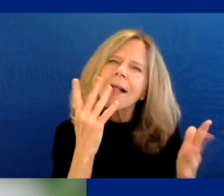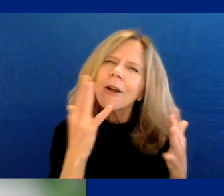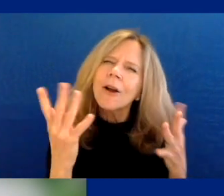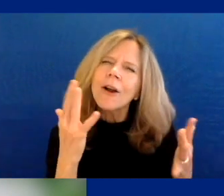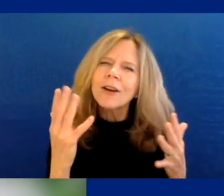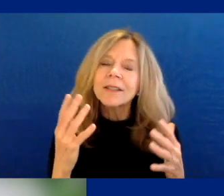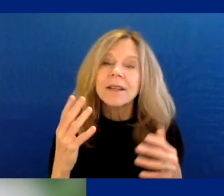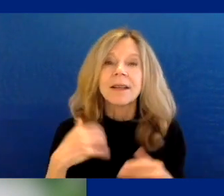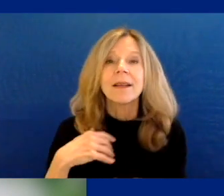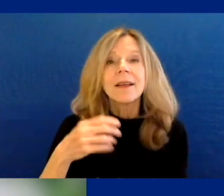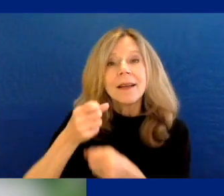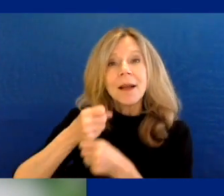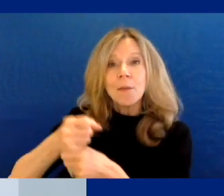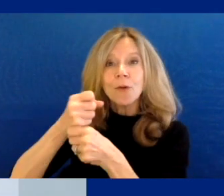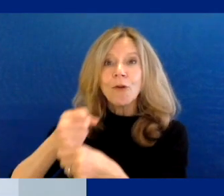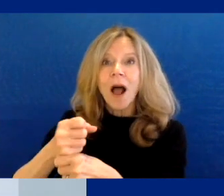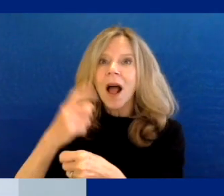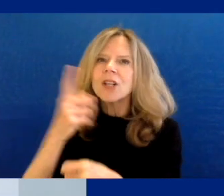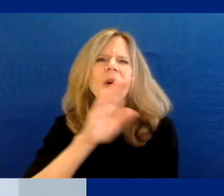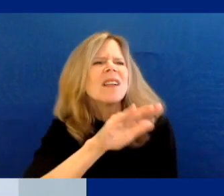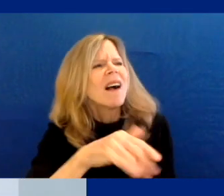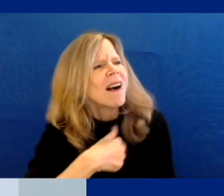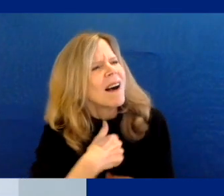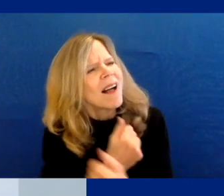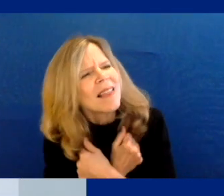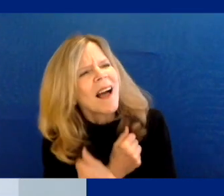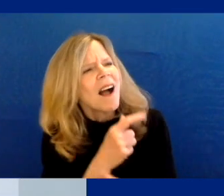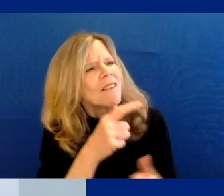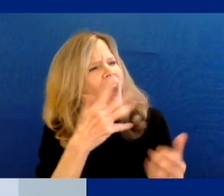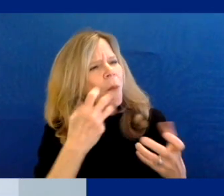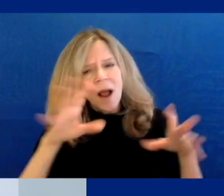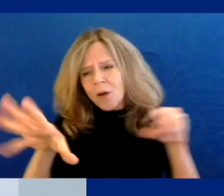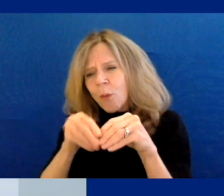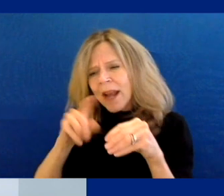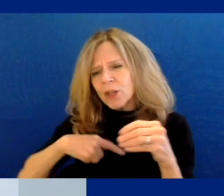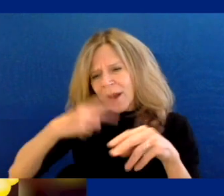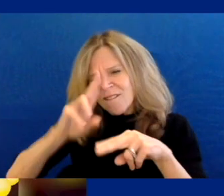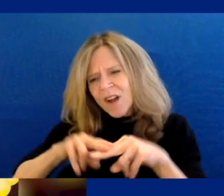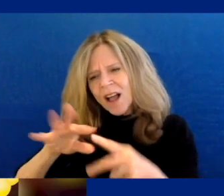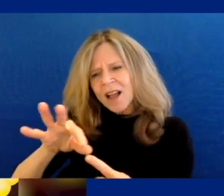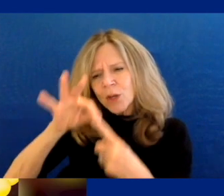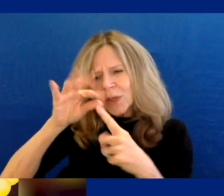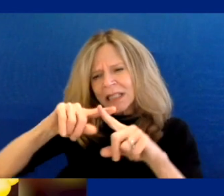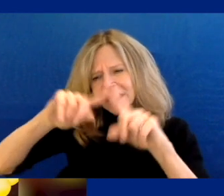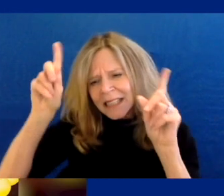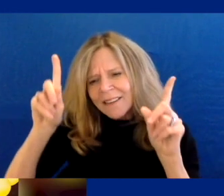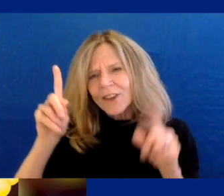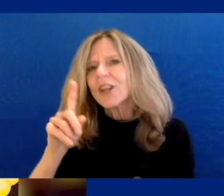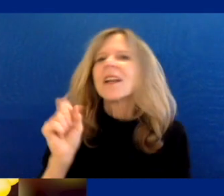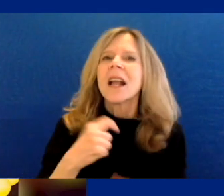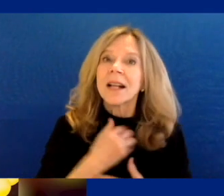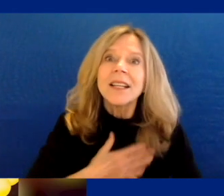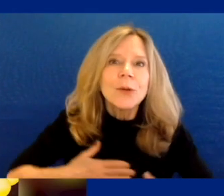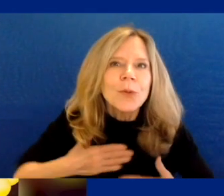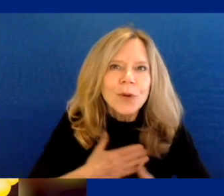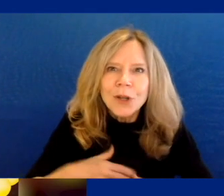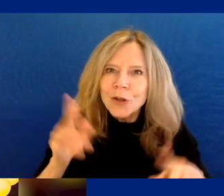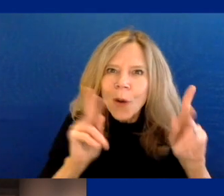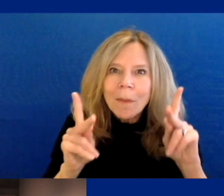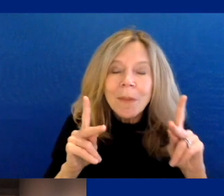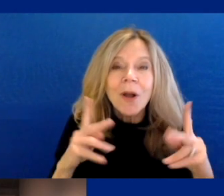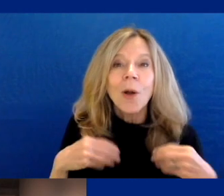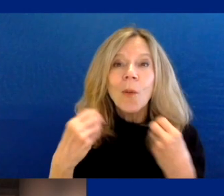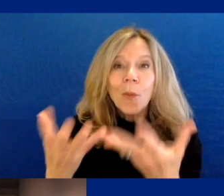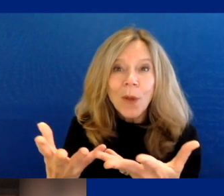they're like, oh, I booked you because we love how you play with color. We want something fun for our wedding. We want something exciting and unique and different. I guess to give joy to people.